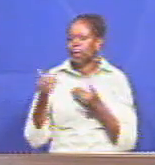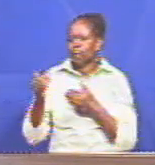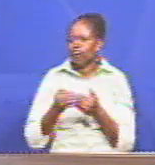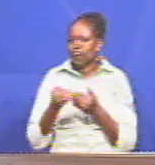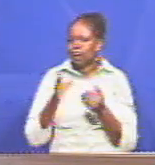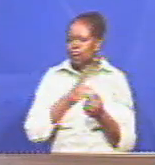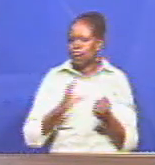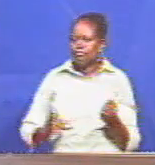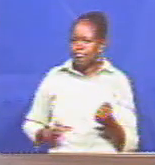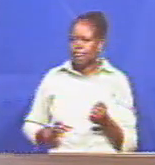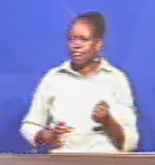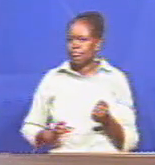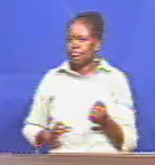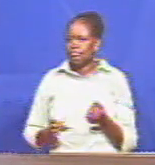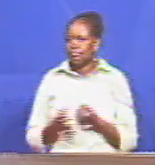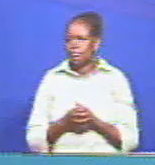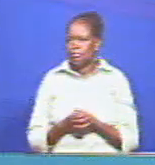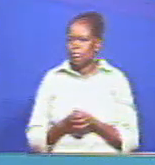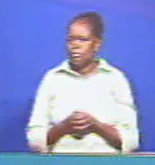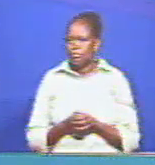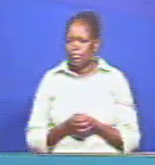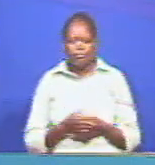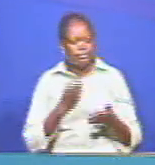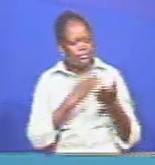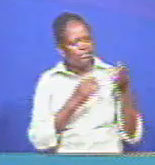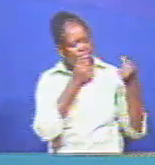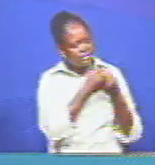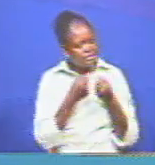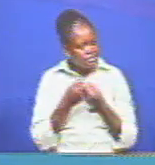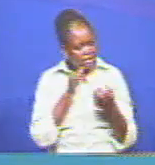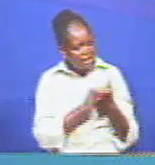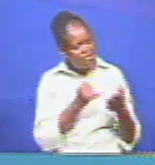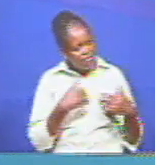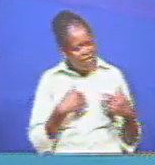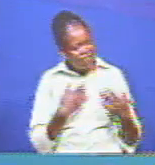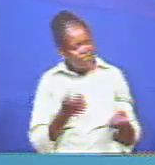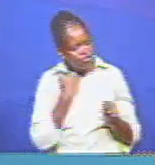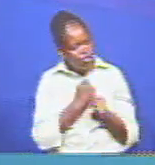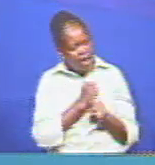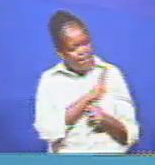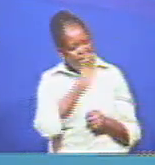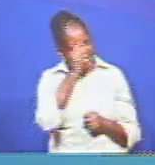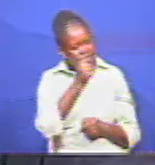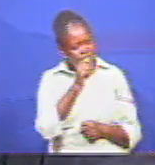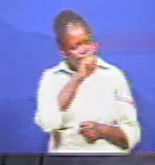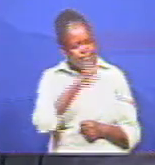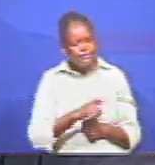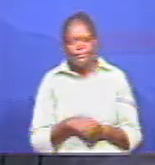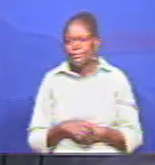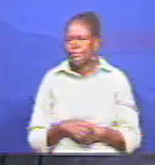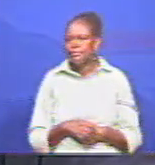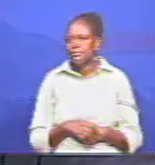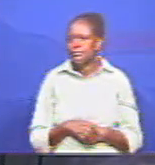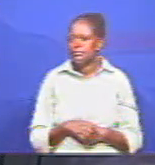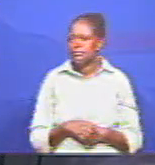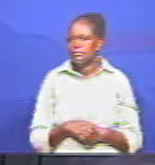Christ. Mm-hmm. And they. What are some of the challenges that you've encountered in your work here in Kenya? Okay, if you are asking me